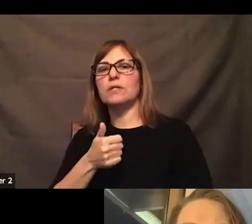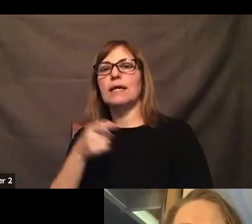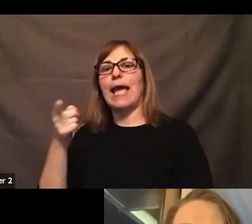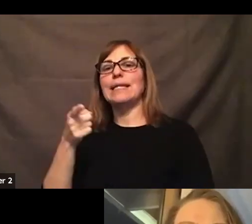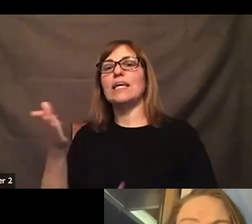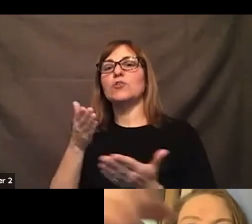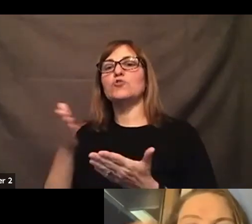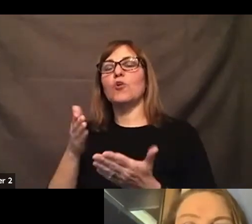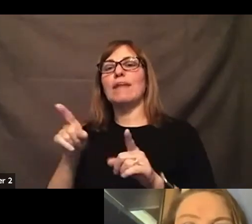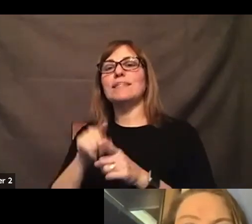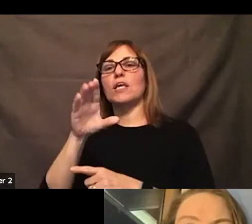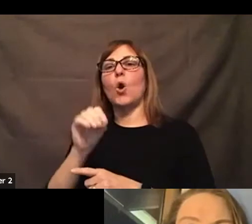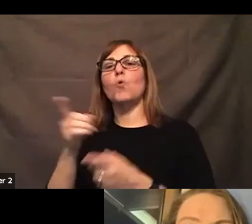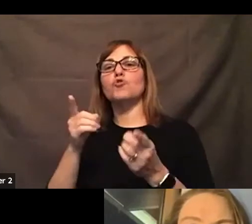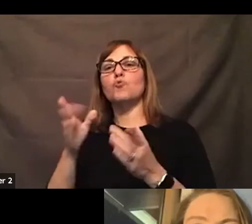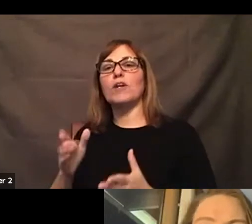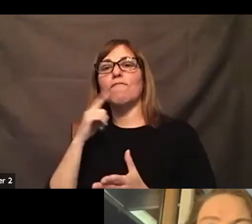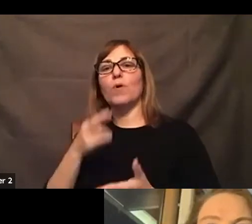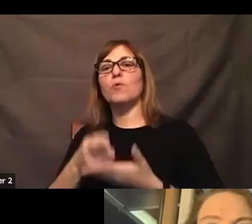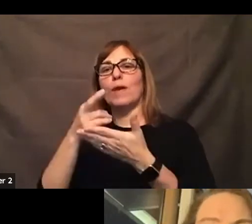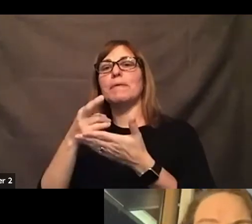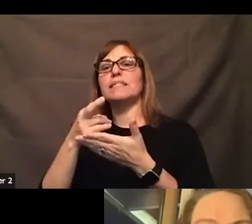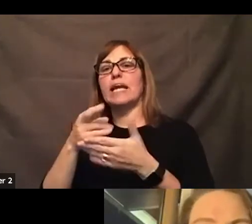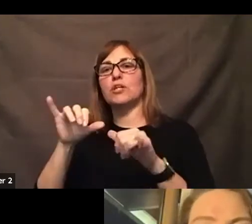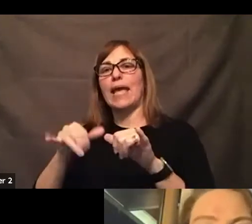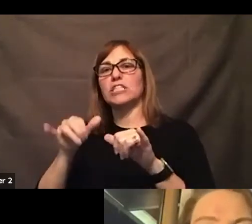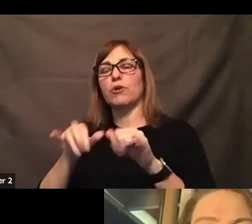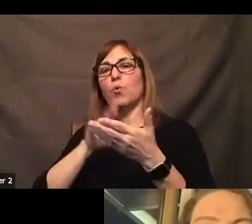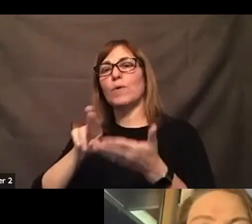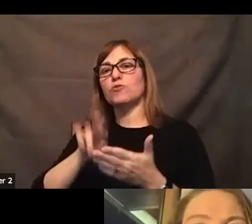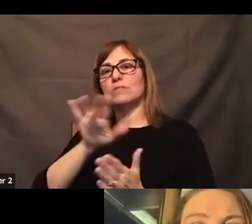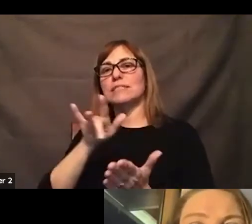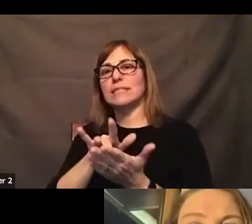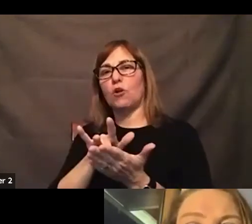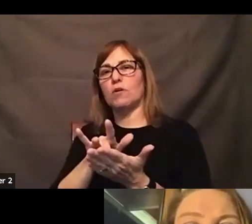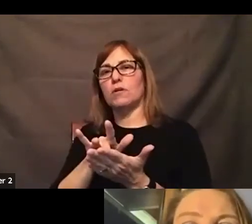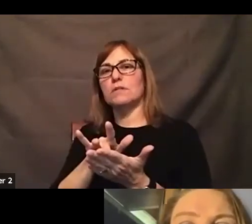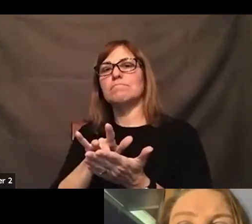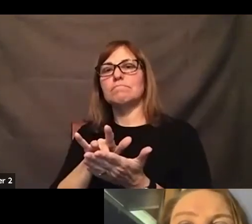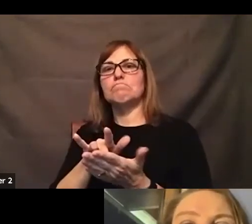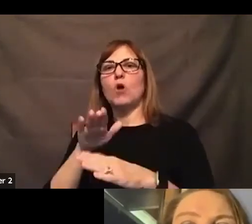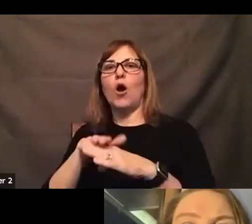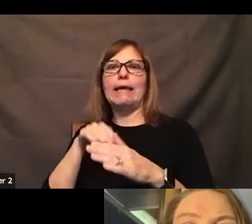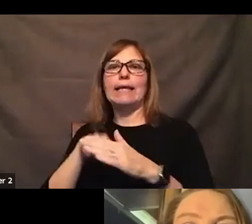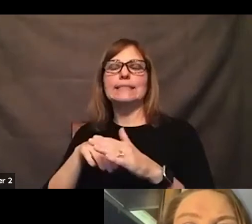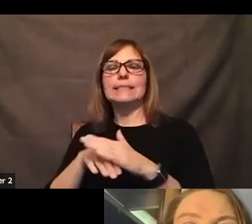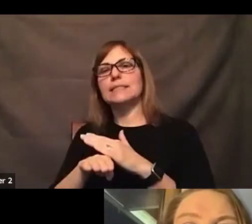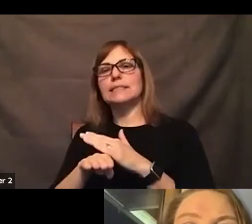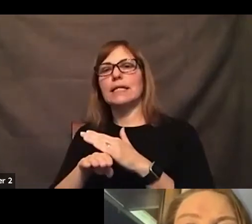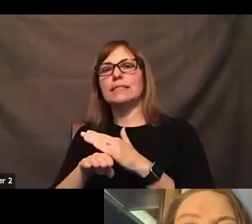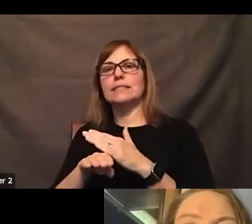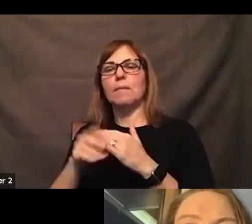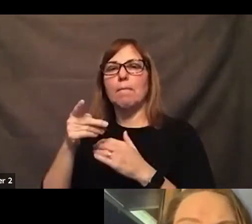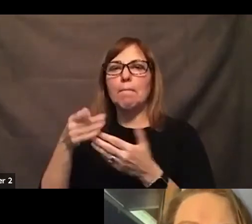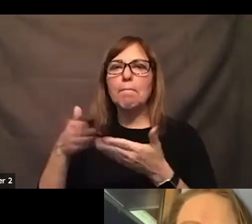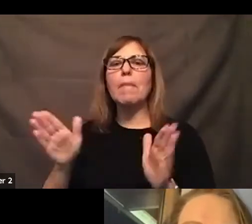the co-director of the Rehabilitation Engineering Research Center on Accessible Public Transport. Good evening,